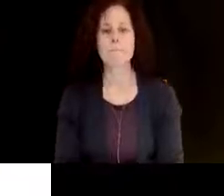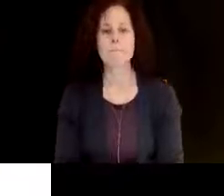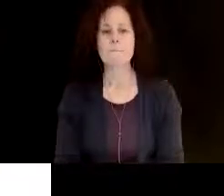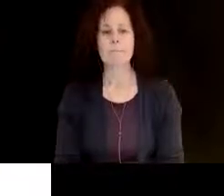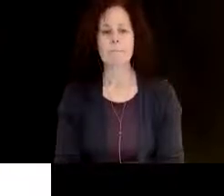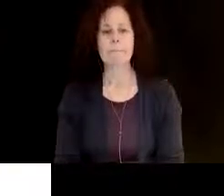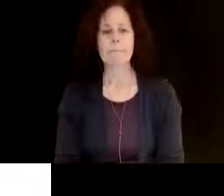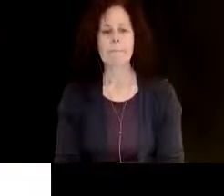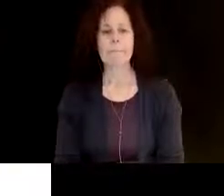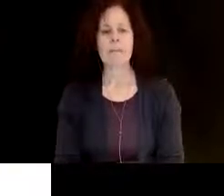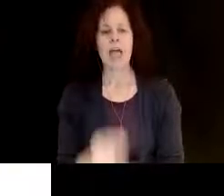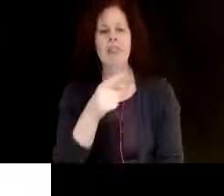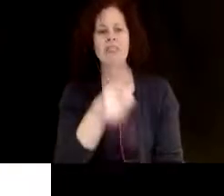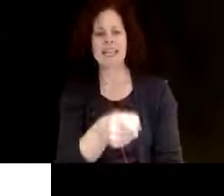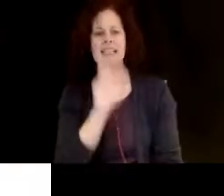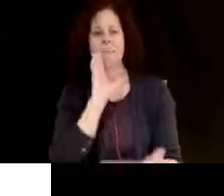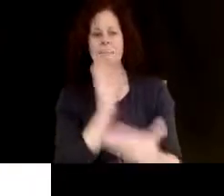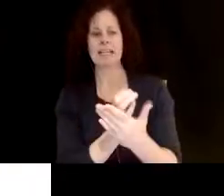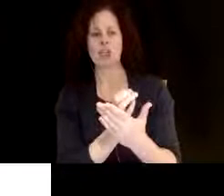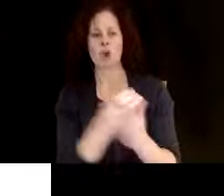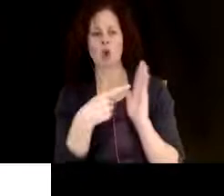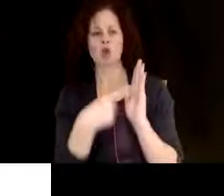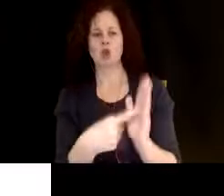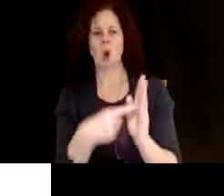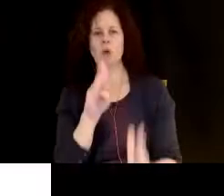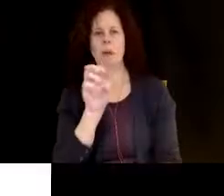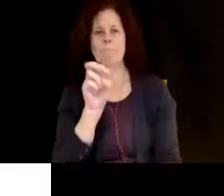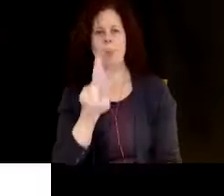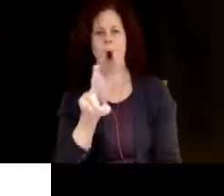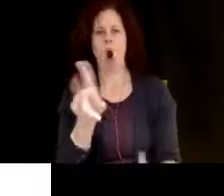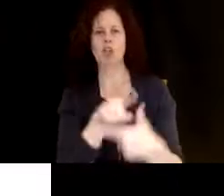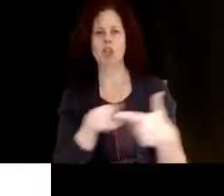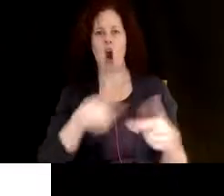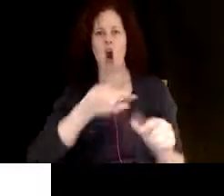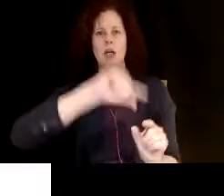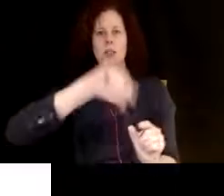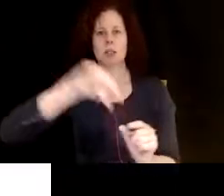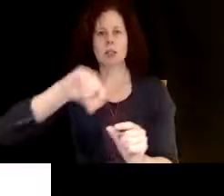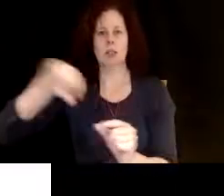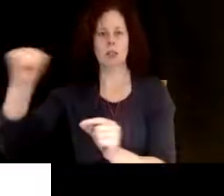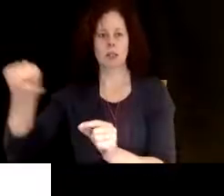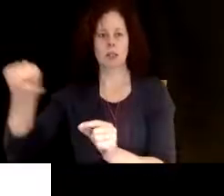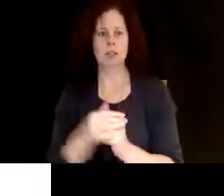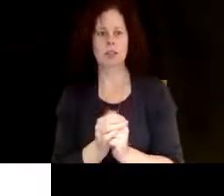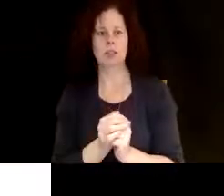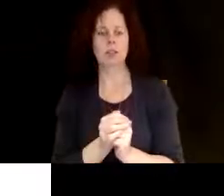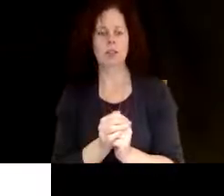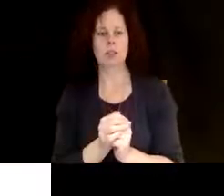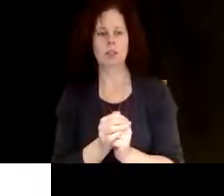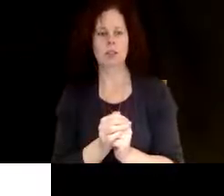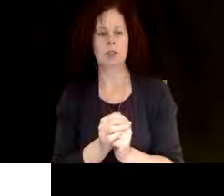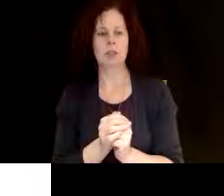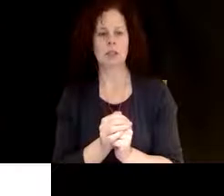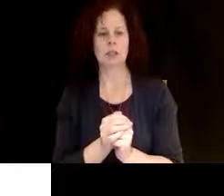So this slide shows a bar chart with the administrative compliance rate, the accessible service and programs and activities rate, and